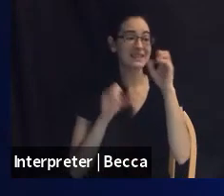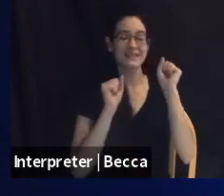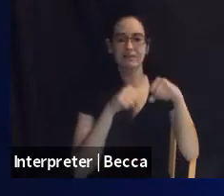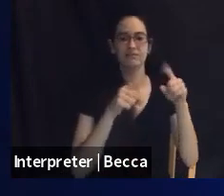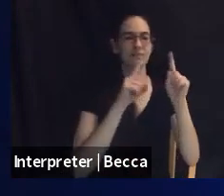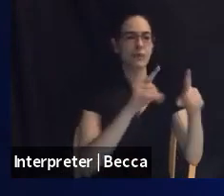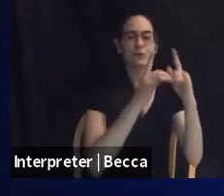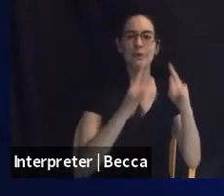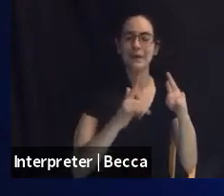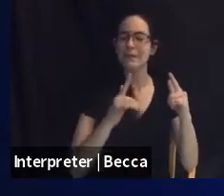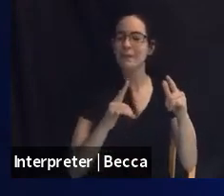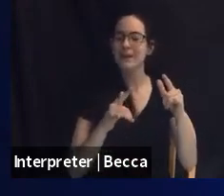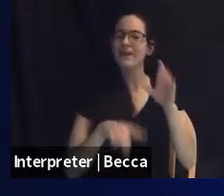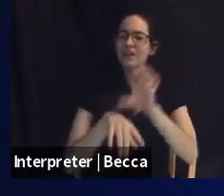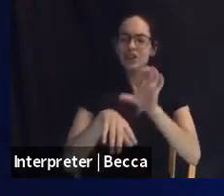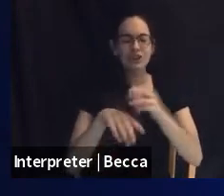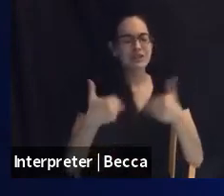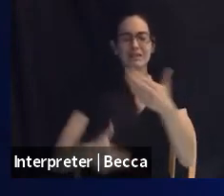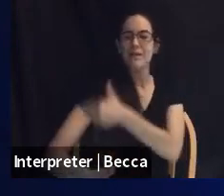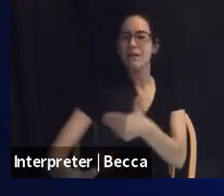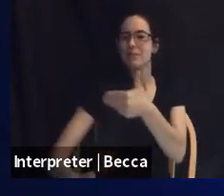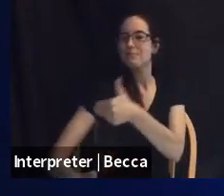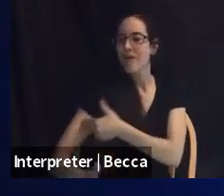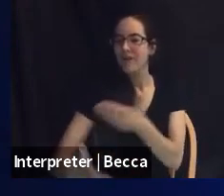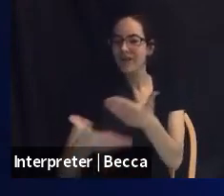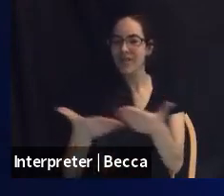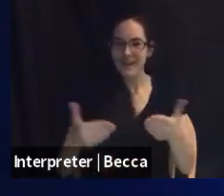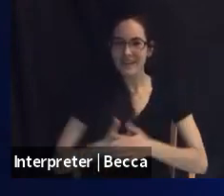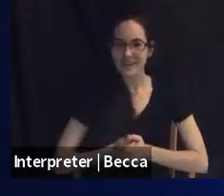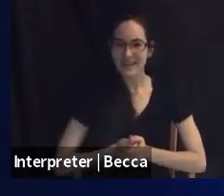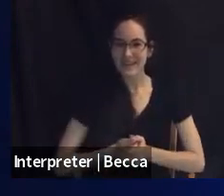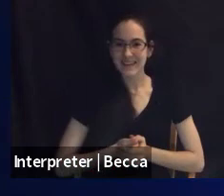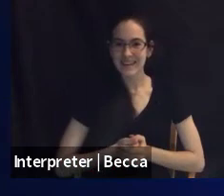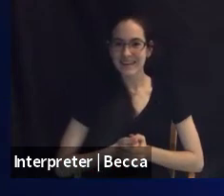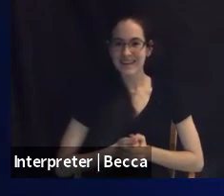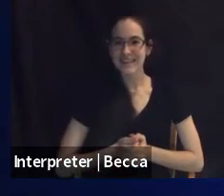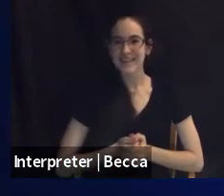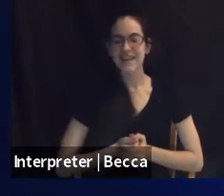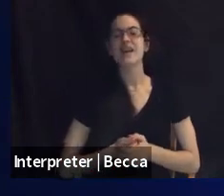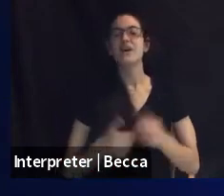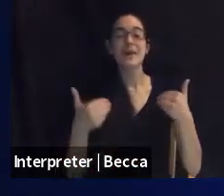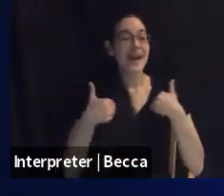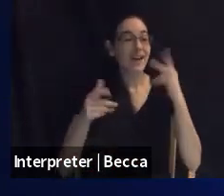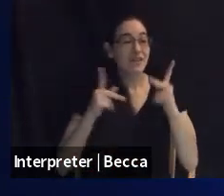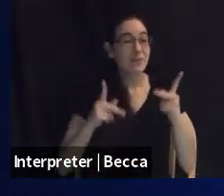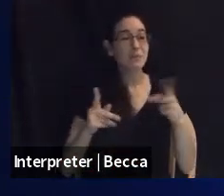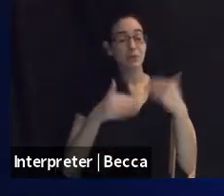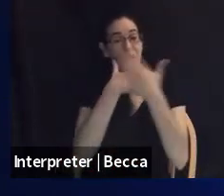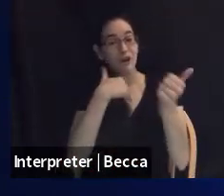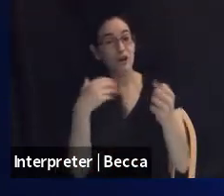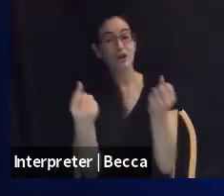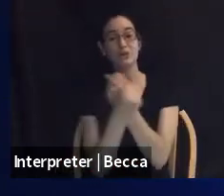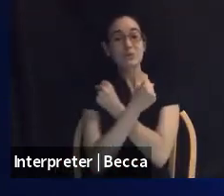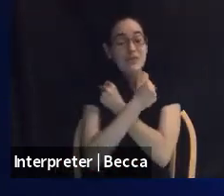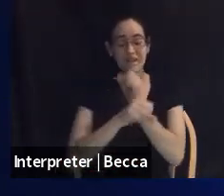church is a powerful entity filled with living human beings who are each called to love and overcome the evil